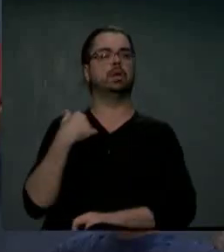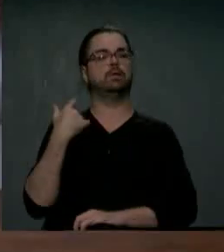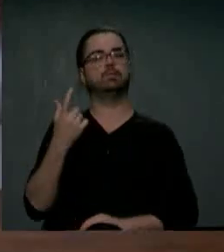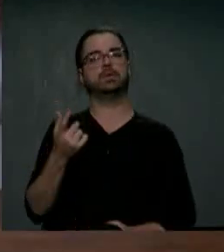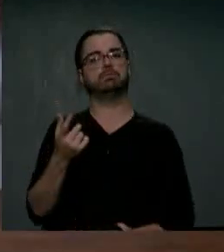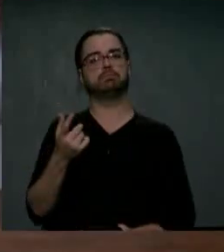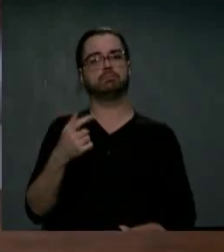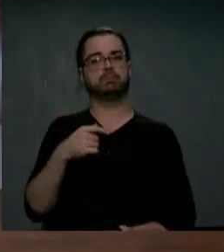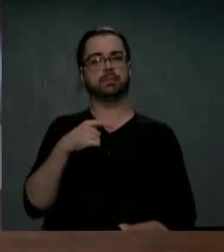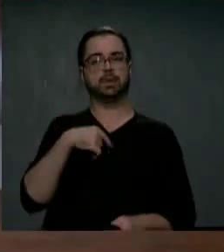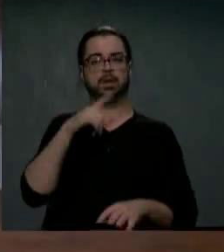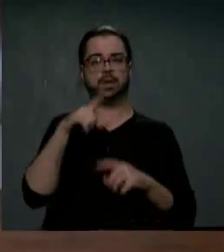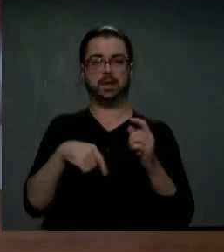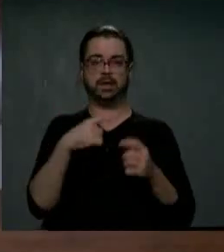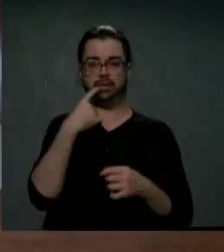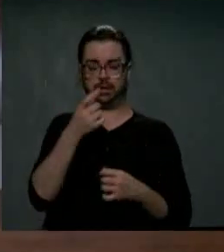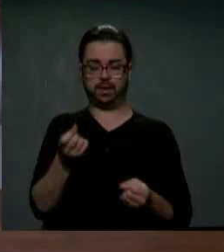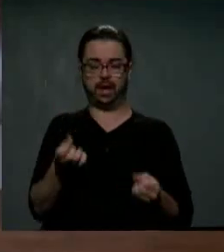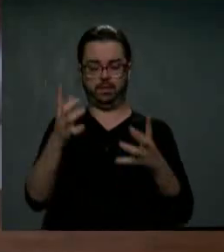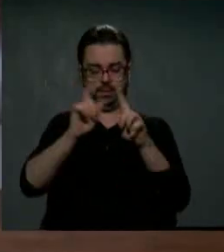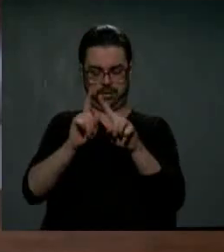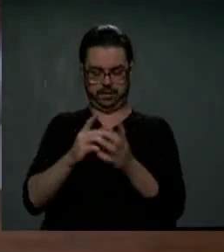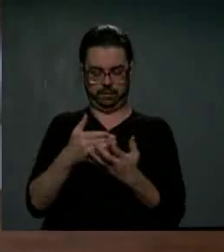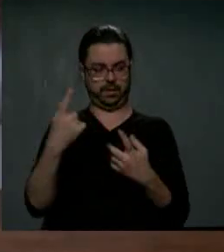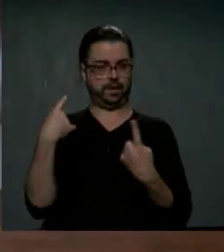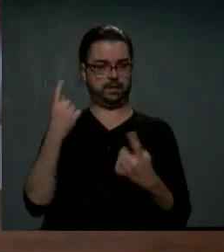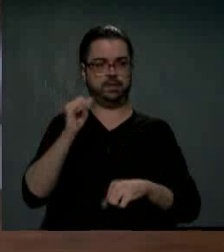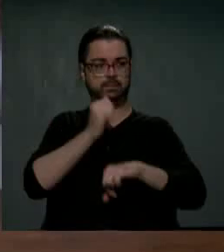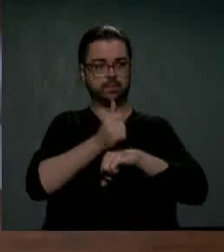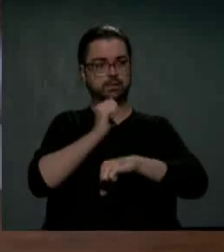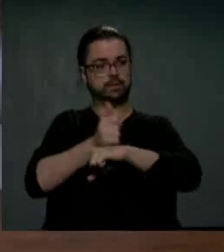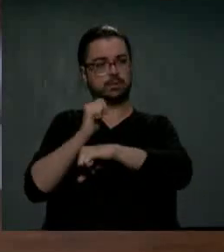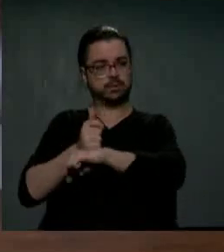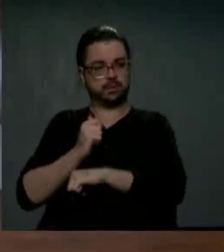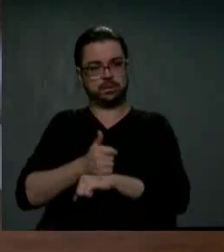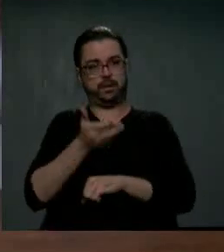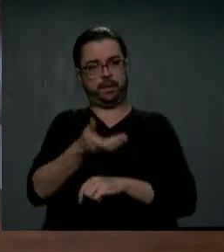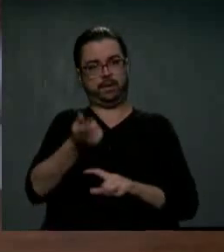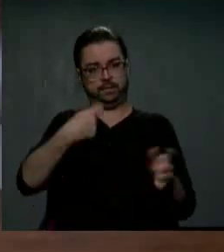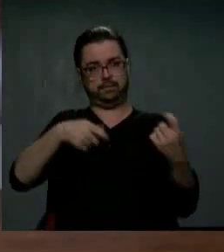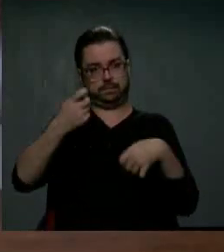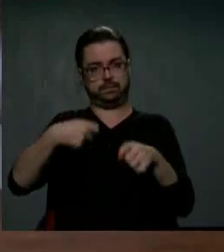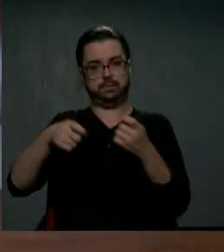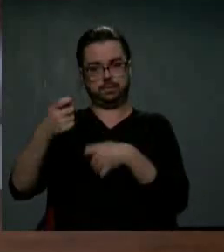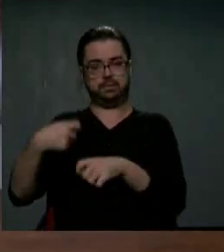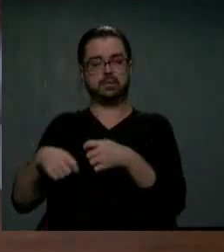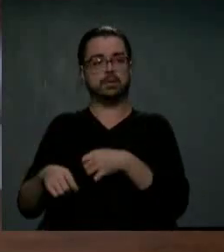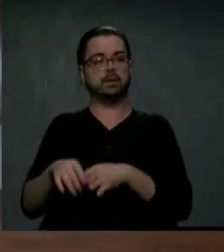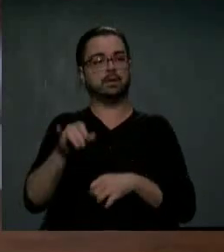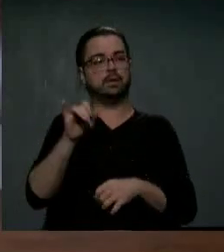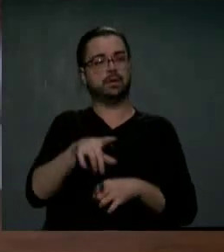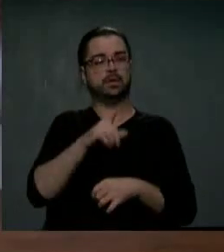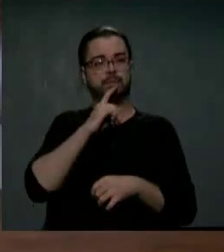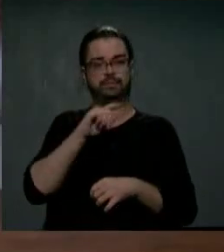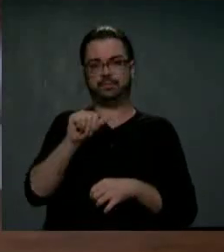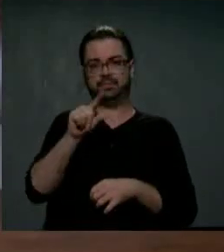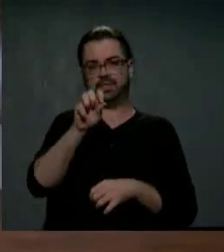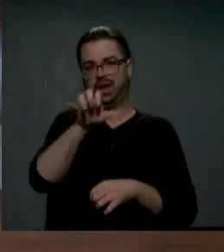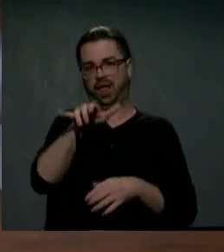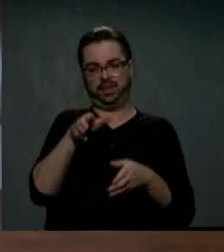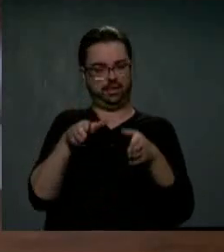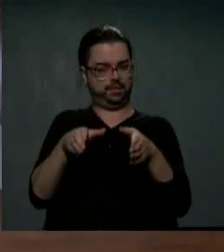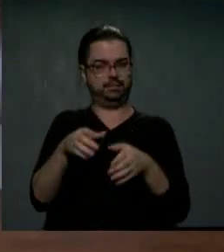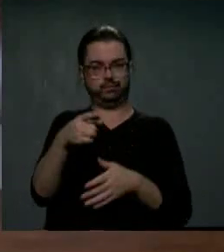I can't tell you how many different things have been there in my lifespan. And that's an alley, as you said. I